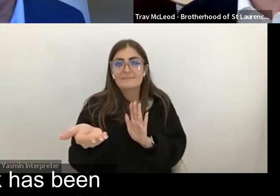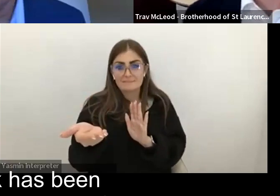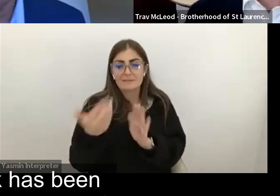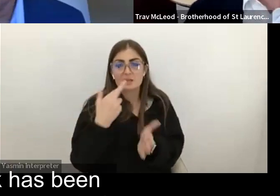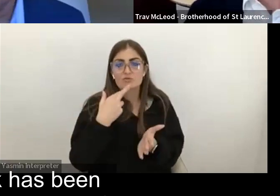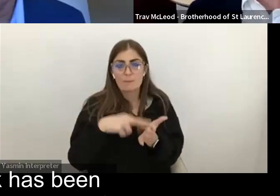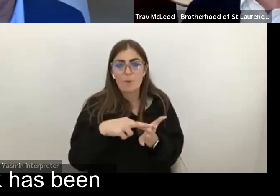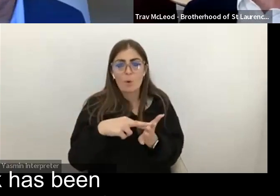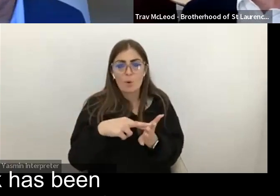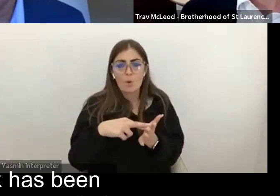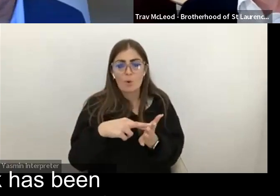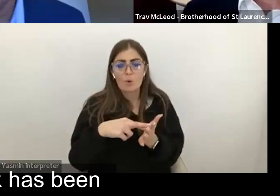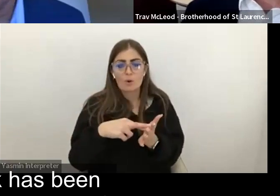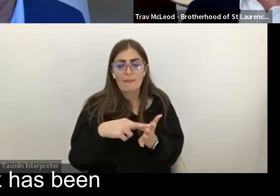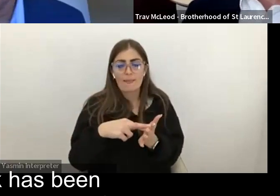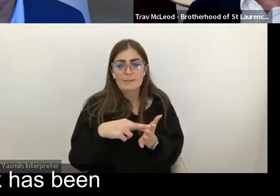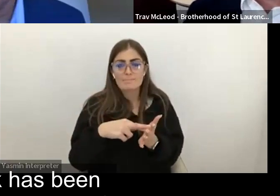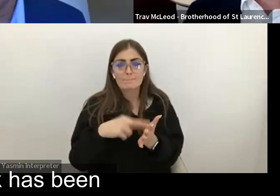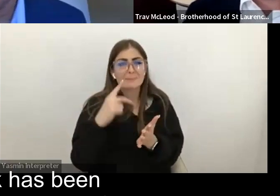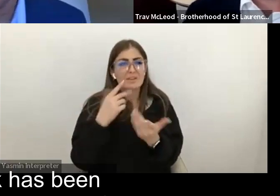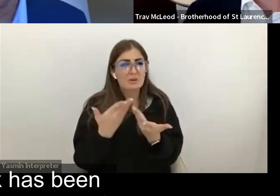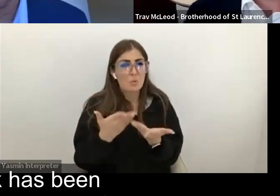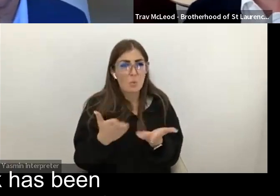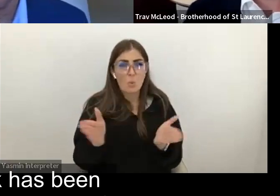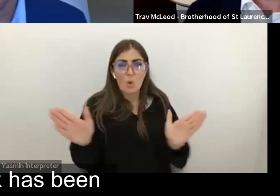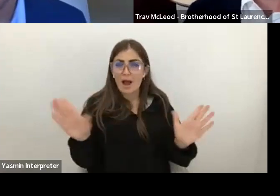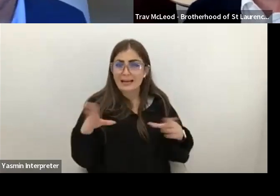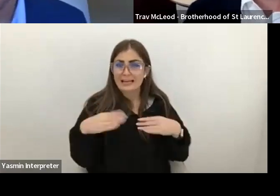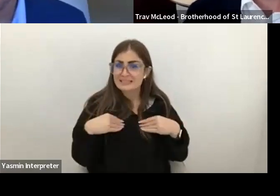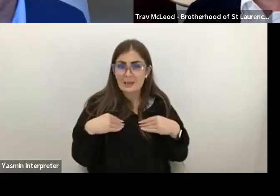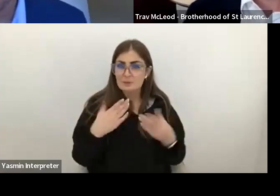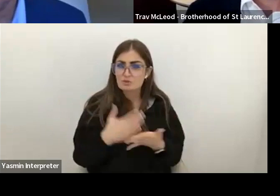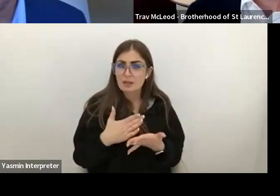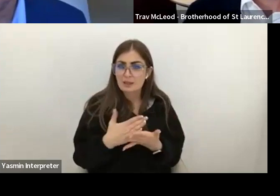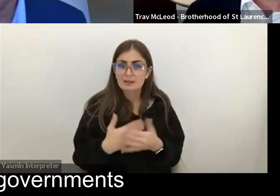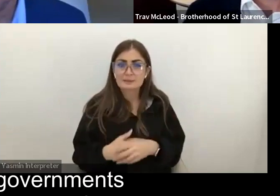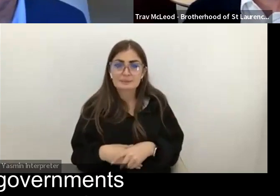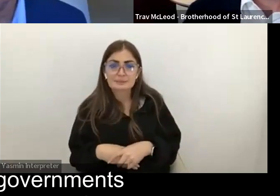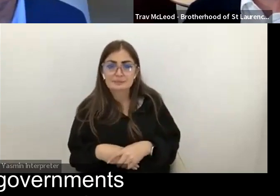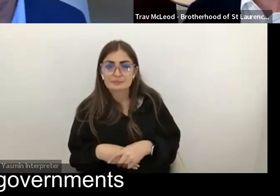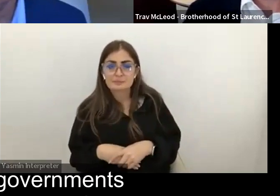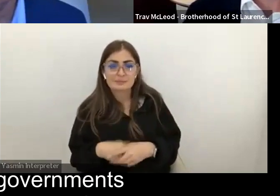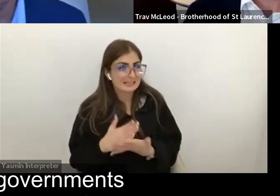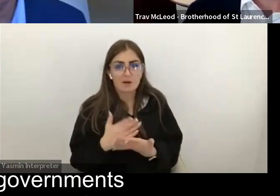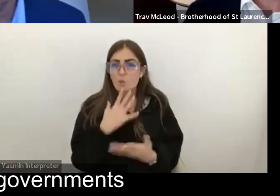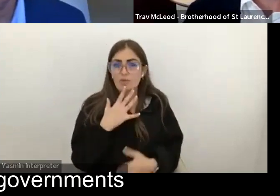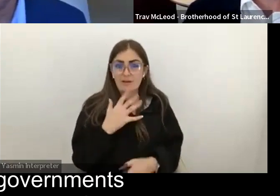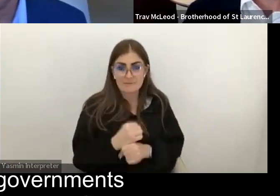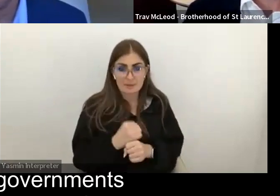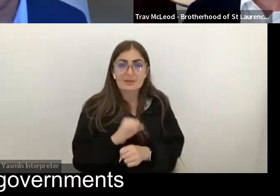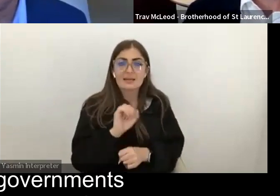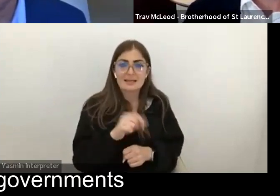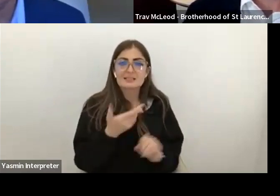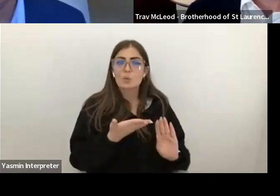that I think has been pretty widely accepted, certainly by governments and by